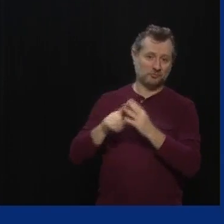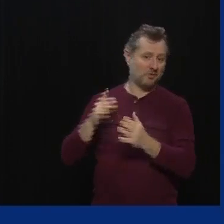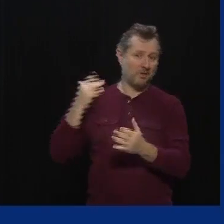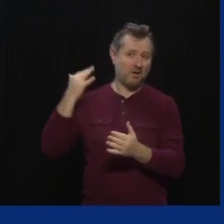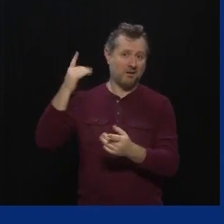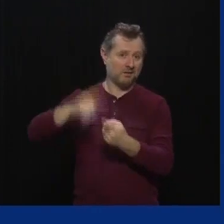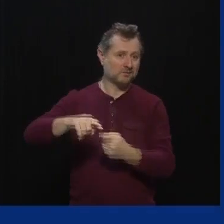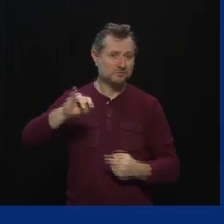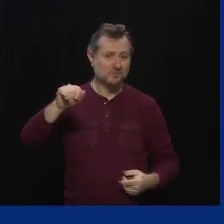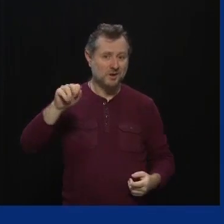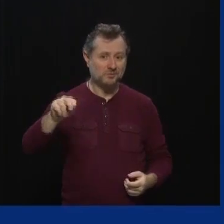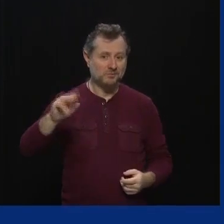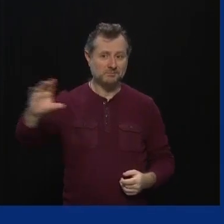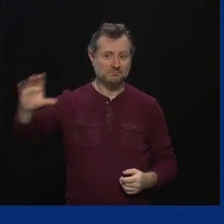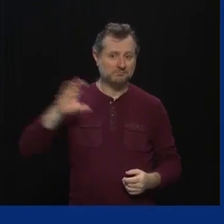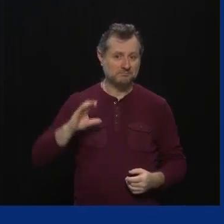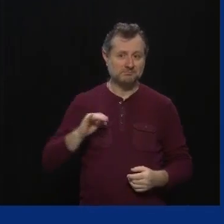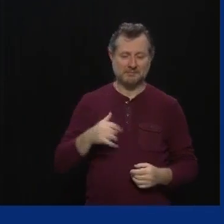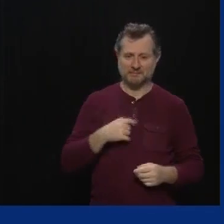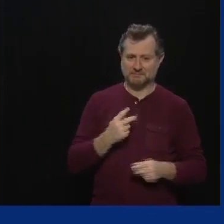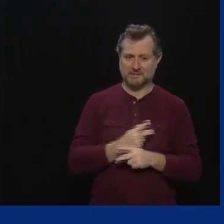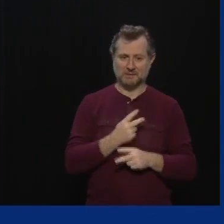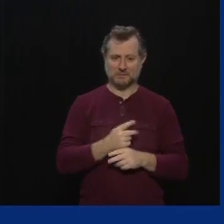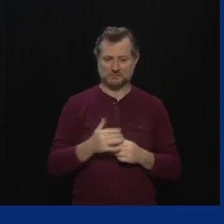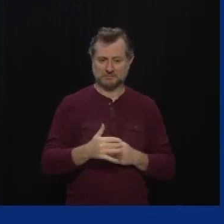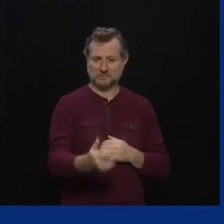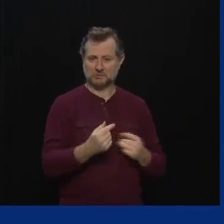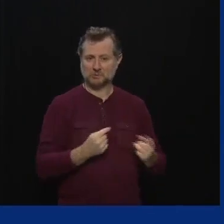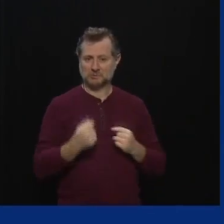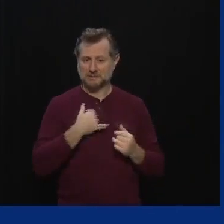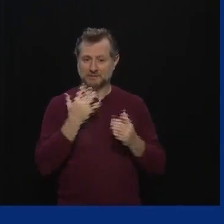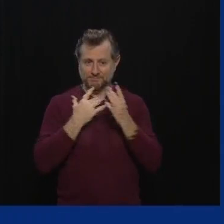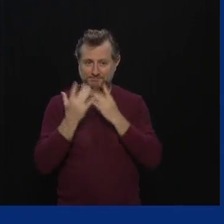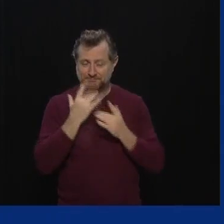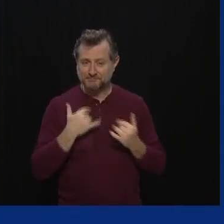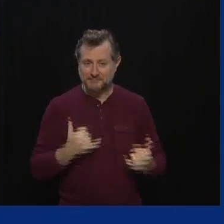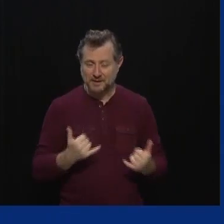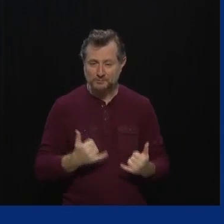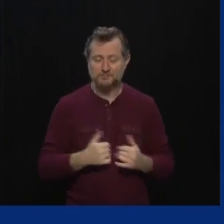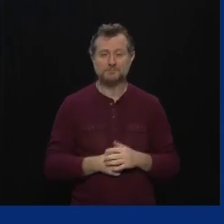some alternative means. Governor Hochul, to follow up on that,